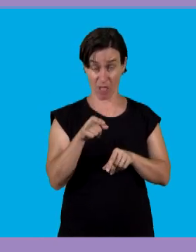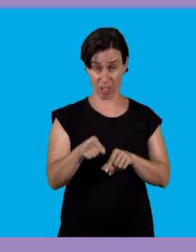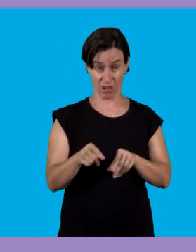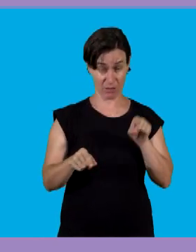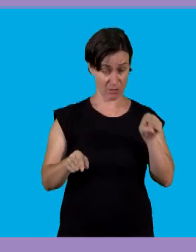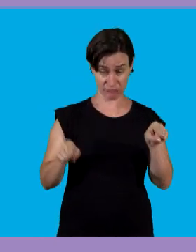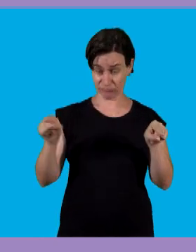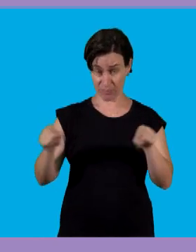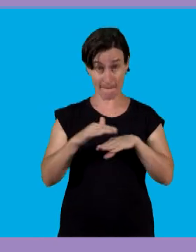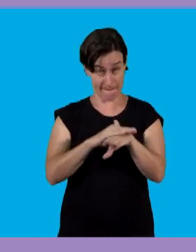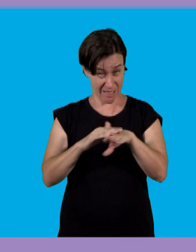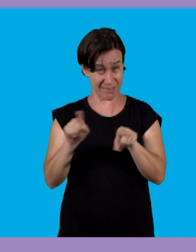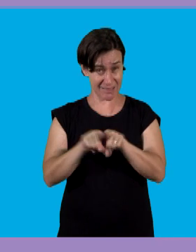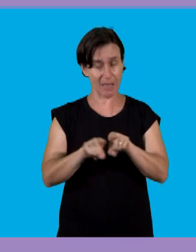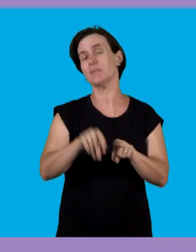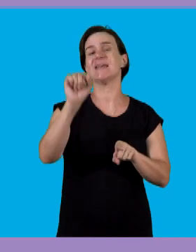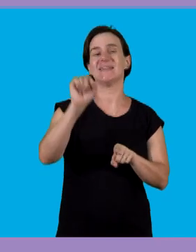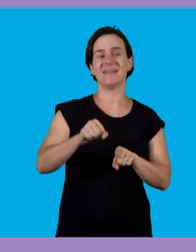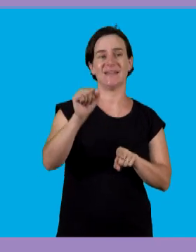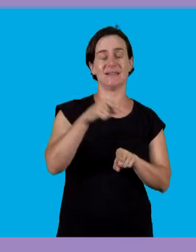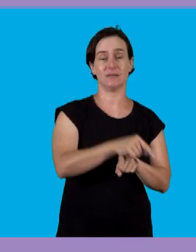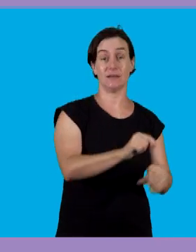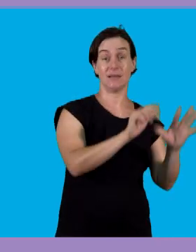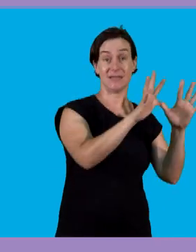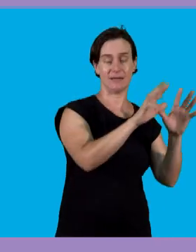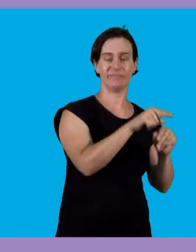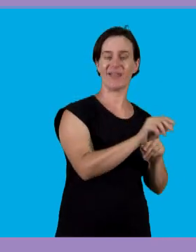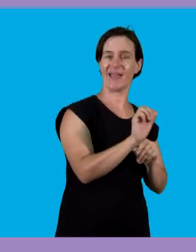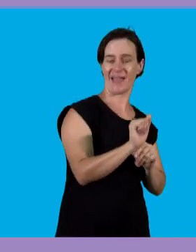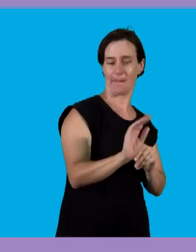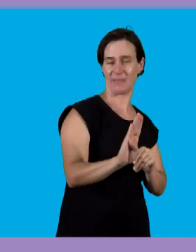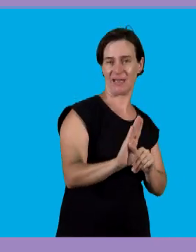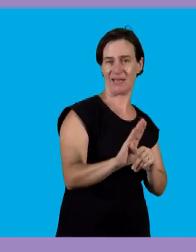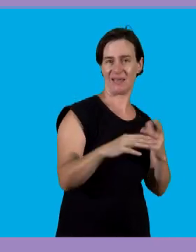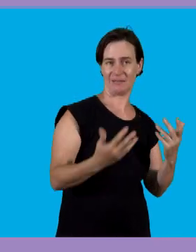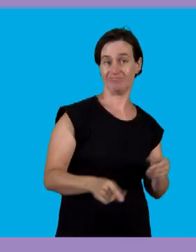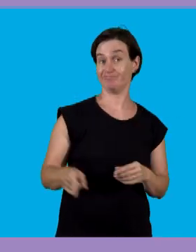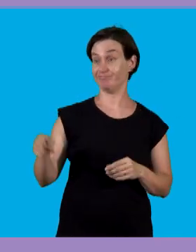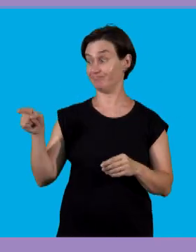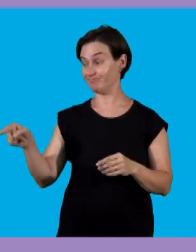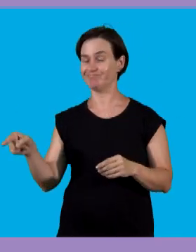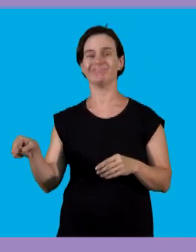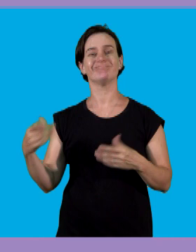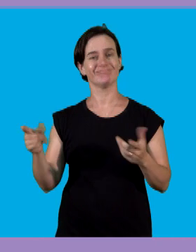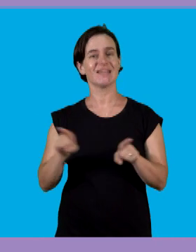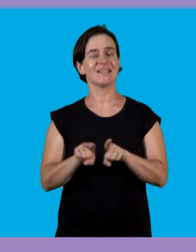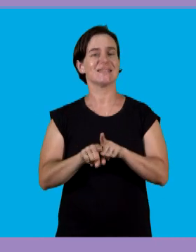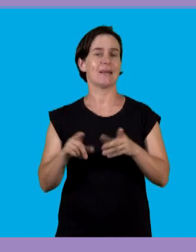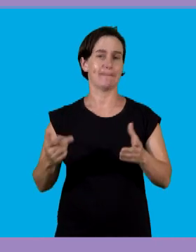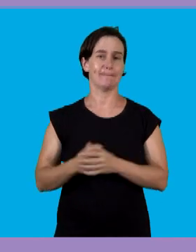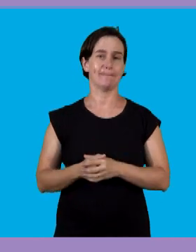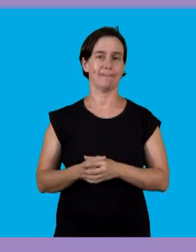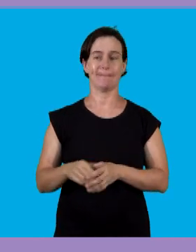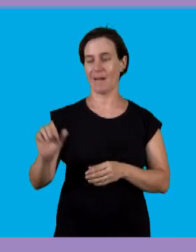variables as a base? Yes, they do, because the 10 has a and b as a variable, and the